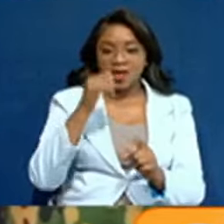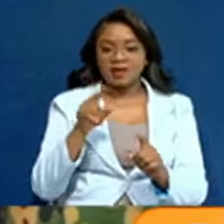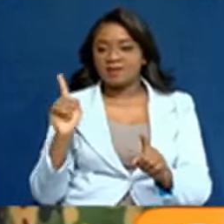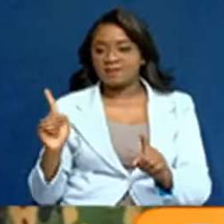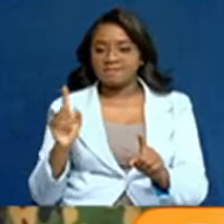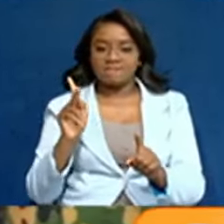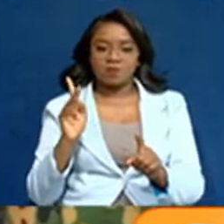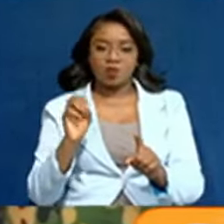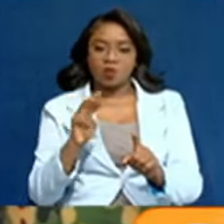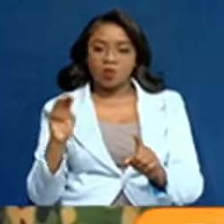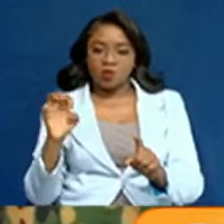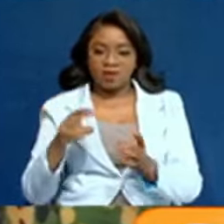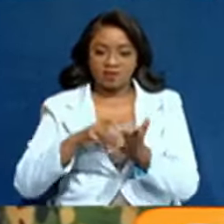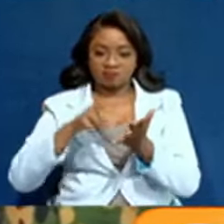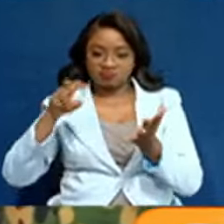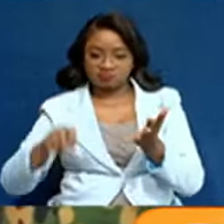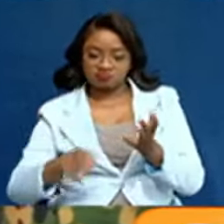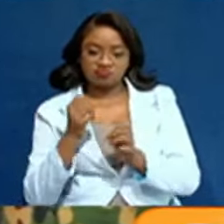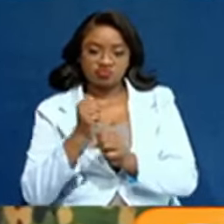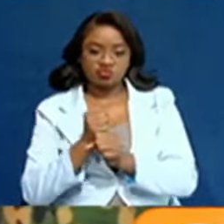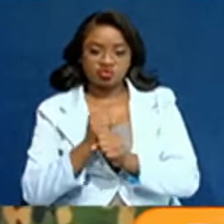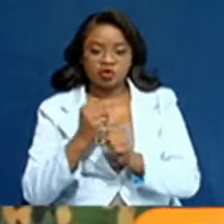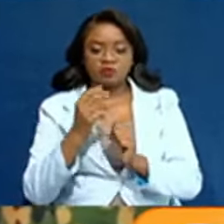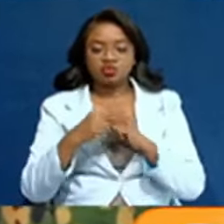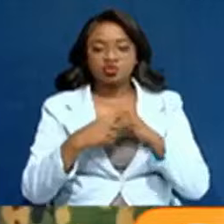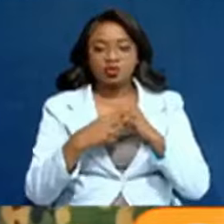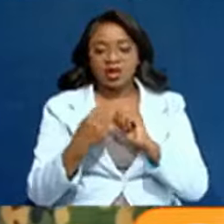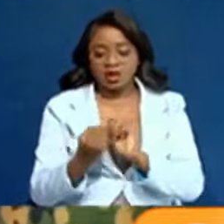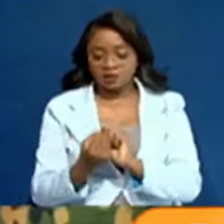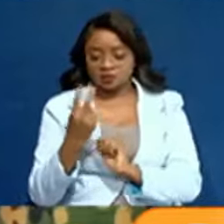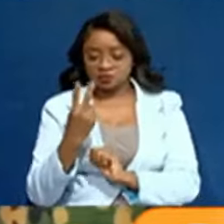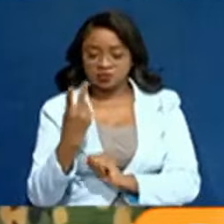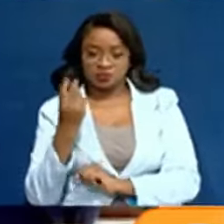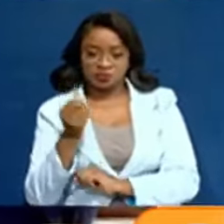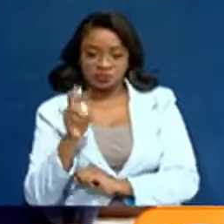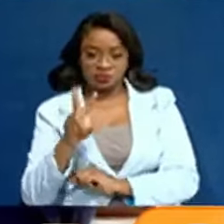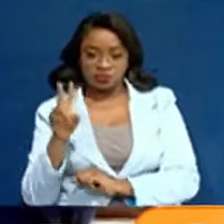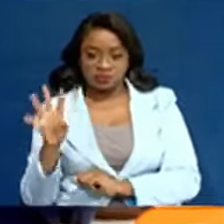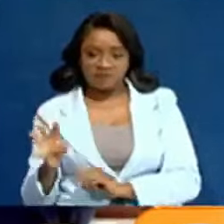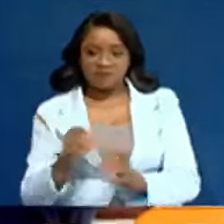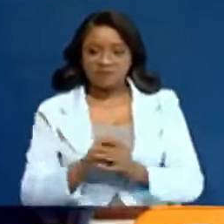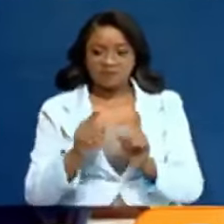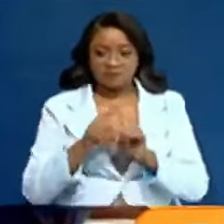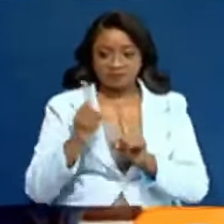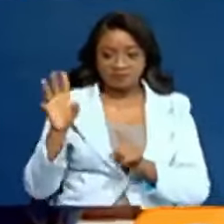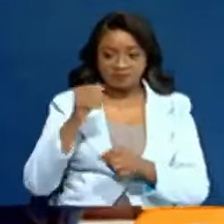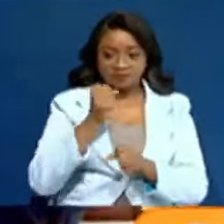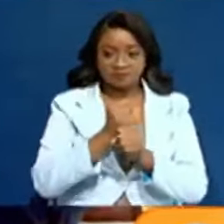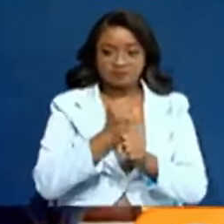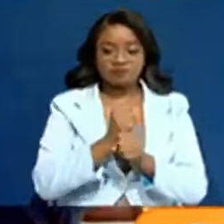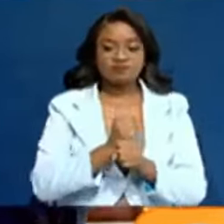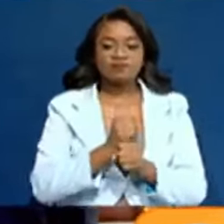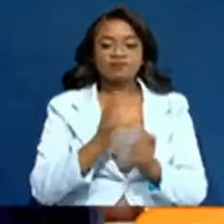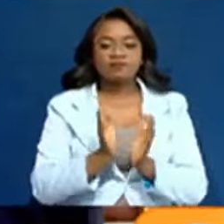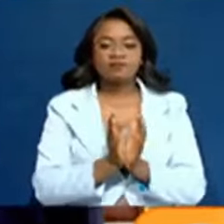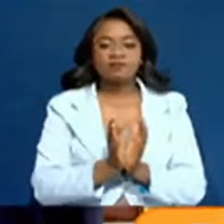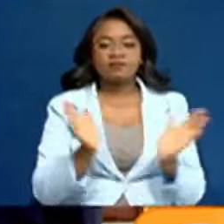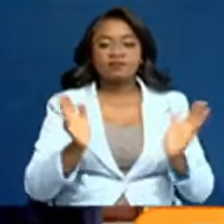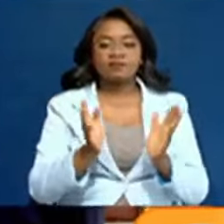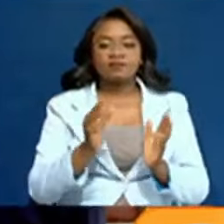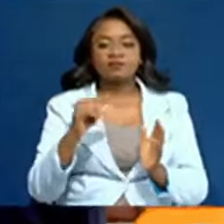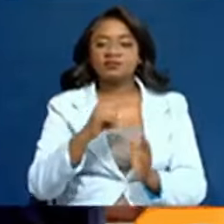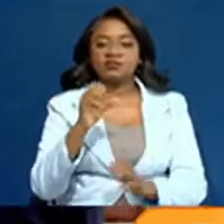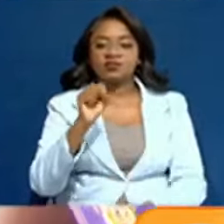Japhet Koome on July 12, 2024. He has served as the commandant of the General Service Unit